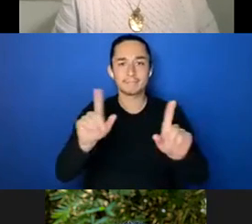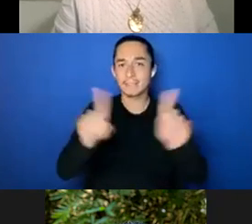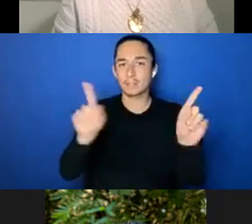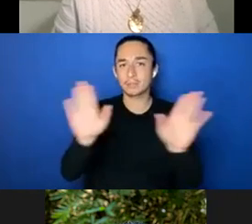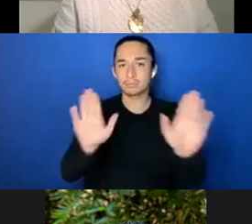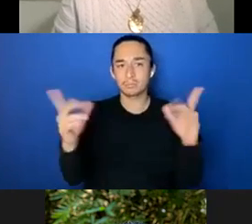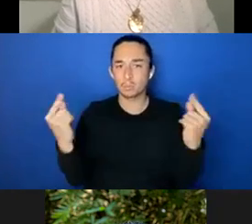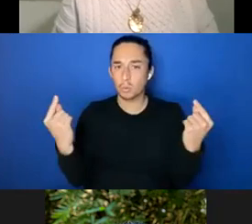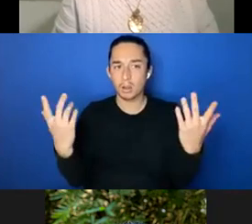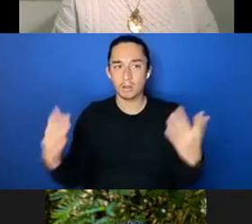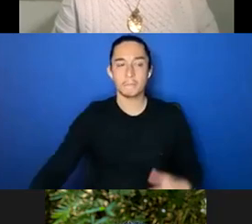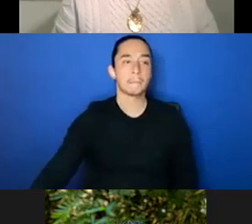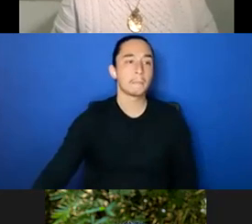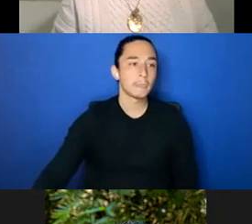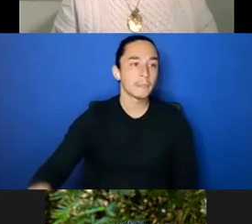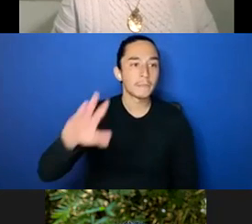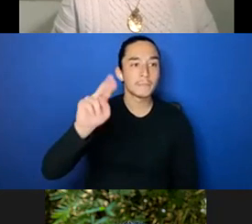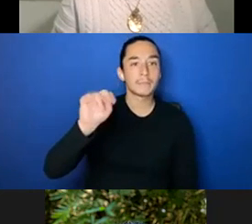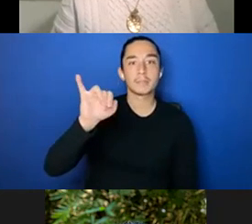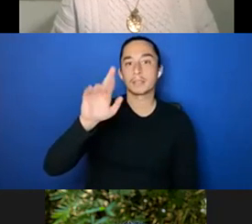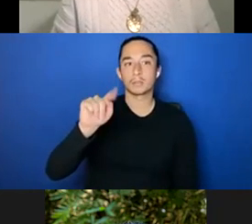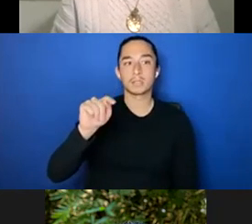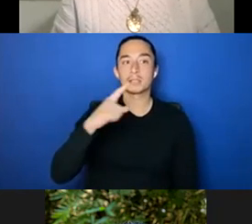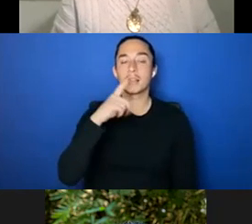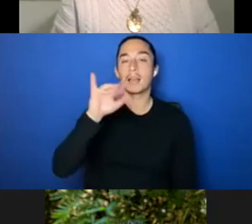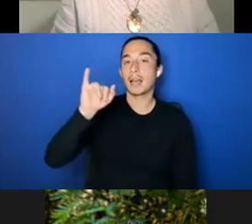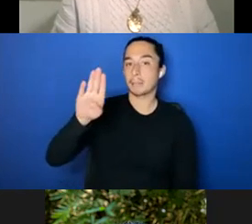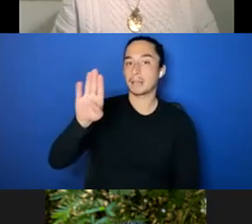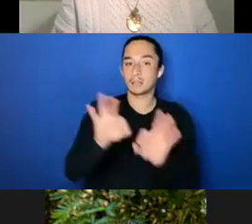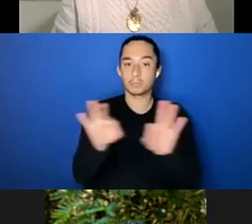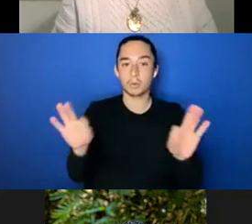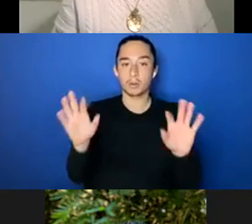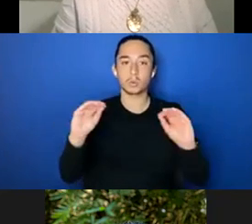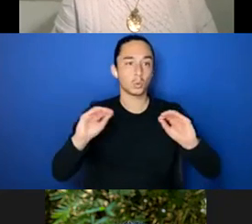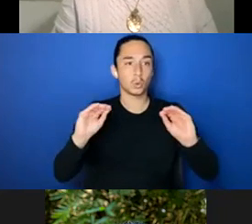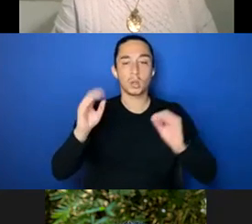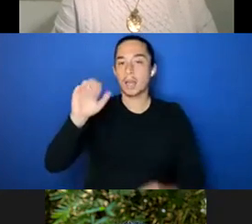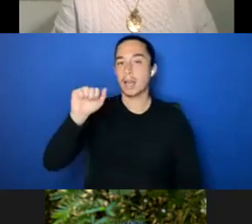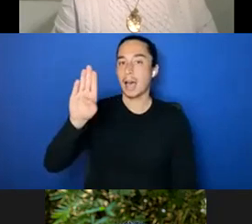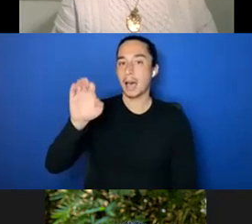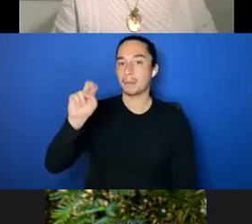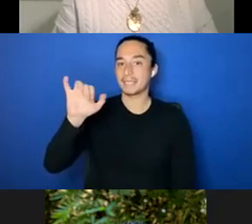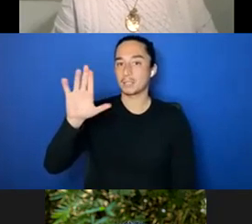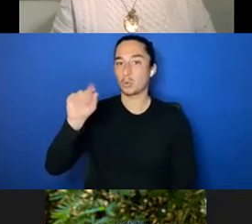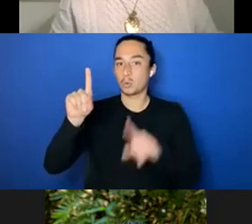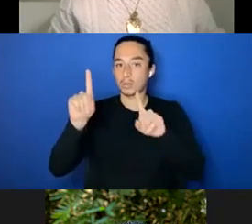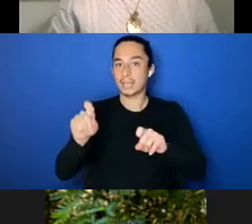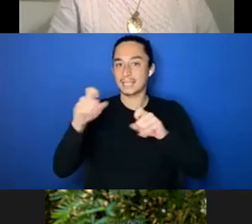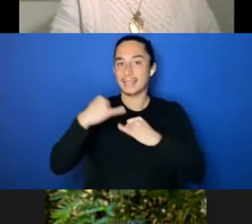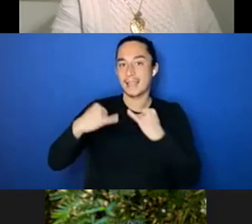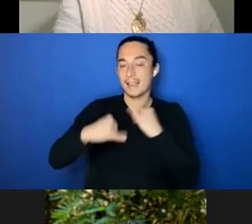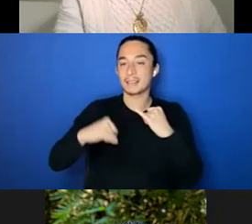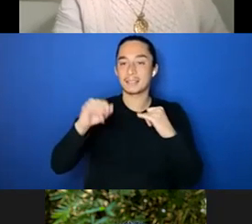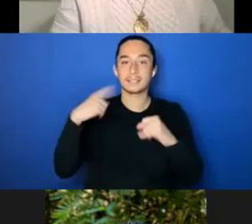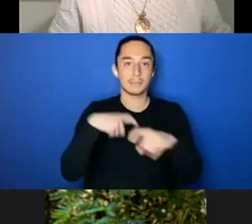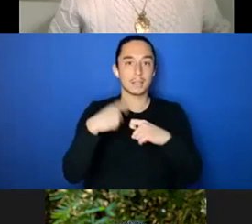No, by IB diploma or because there's no ab initio test at the end of the 5-6 Spanish.